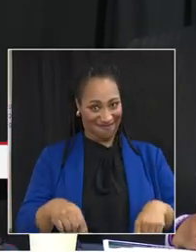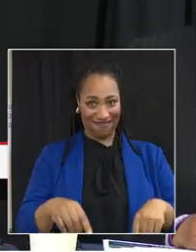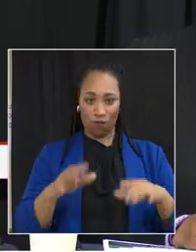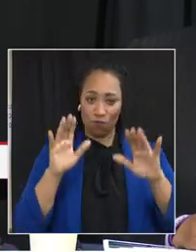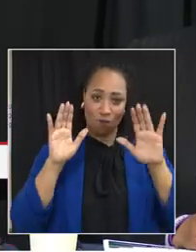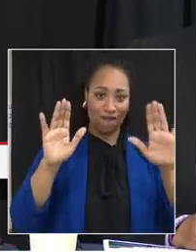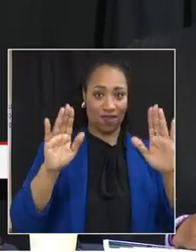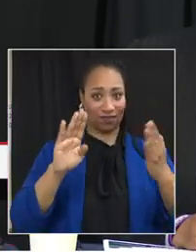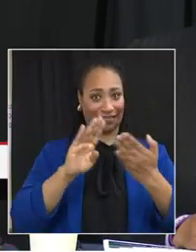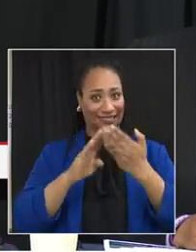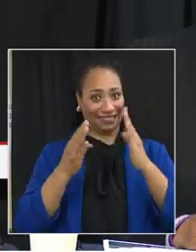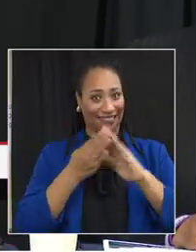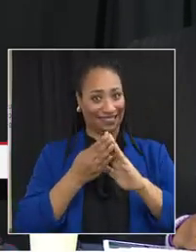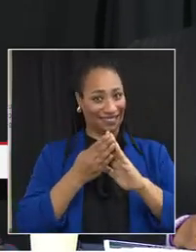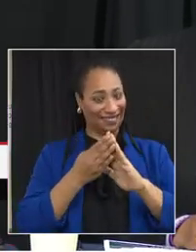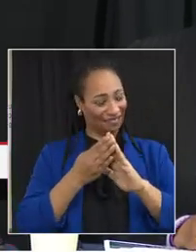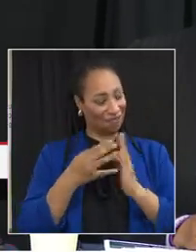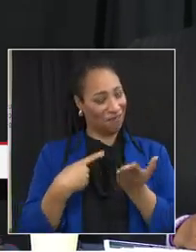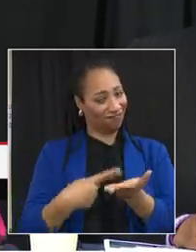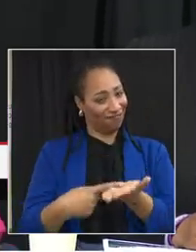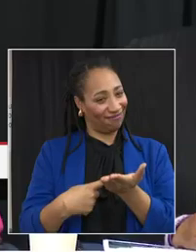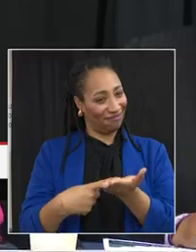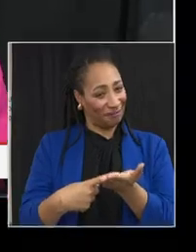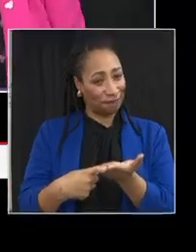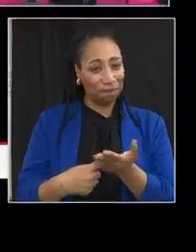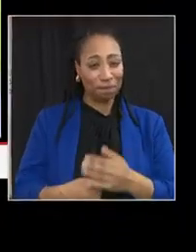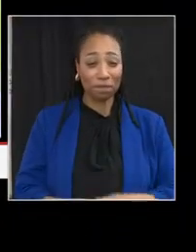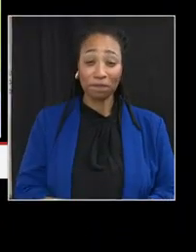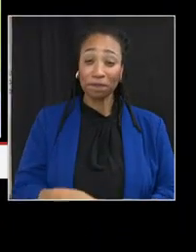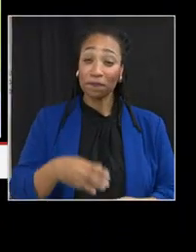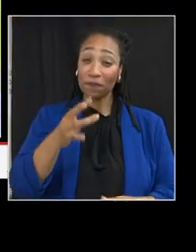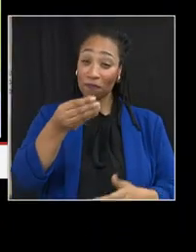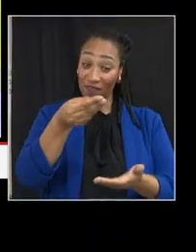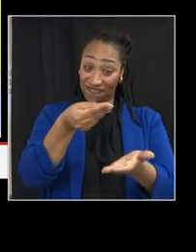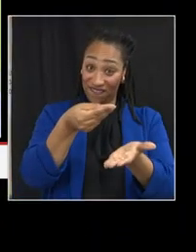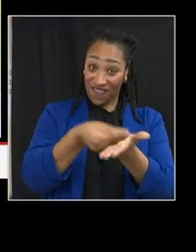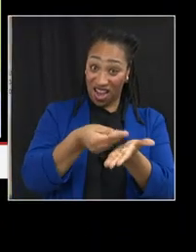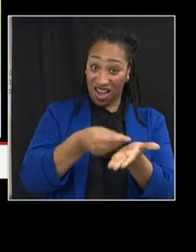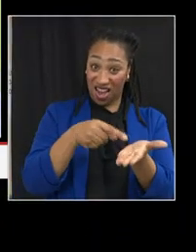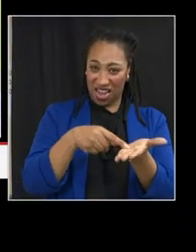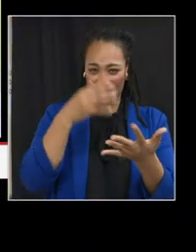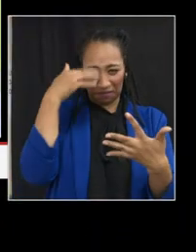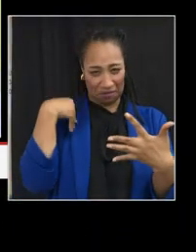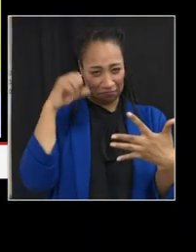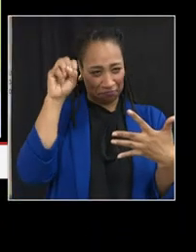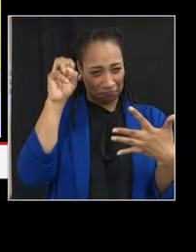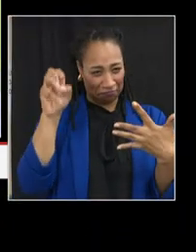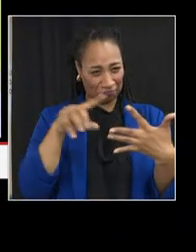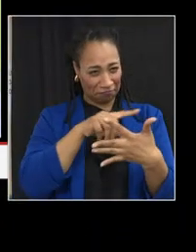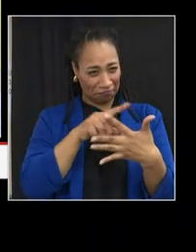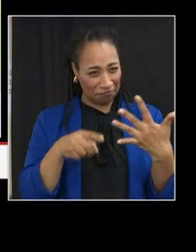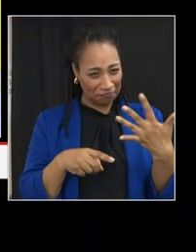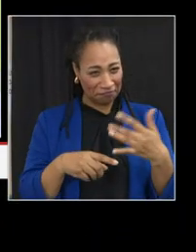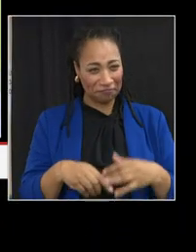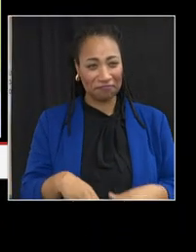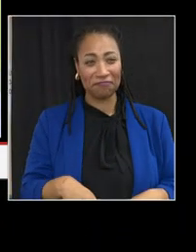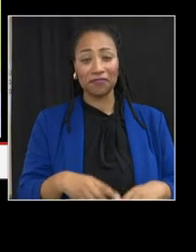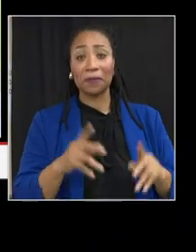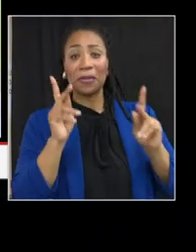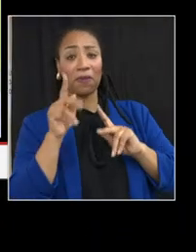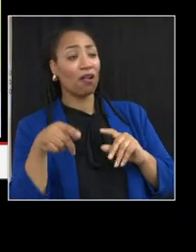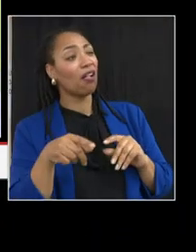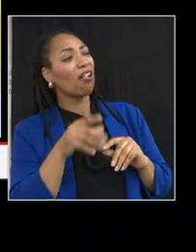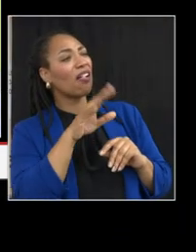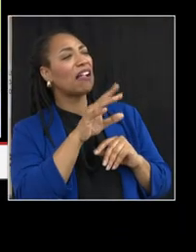be armed with these facts, because if anybody talks about your city, you tell them we live in the